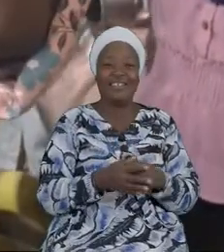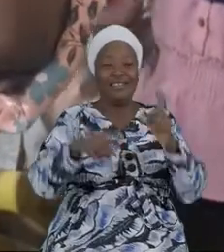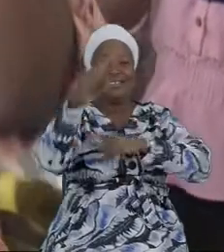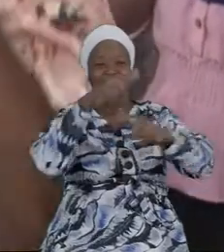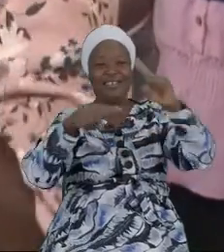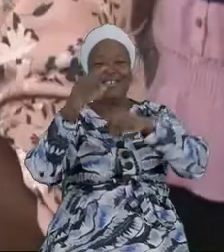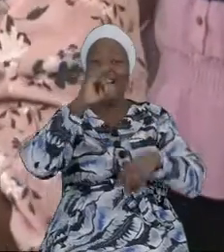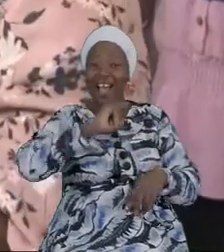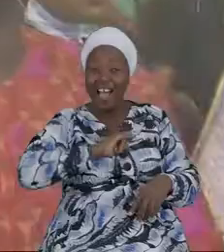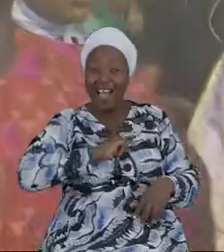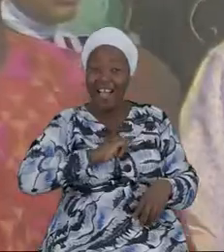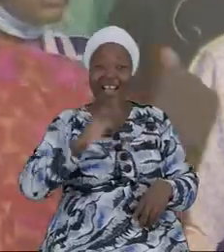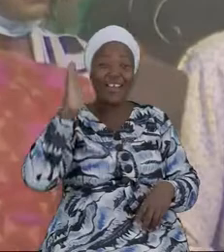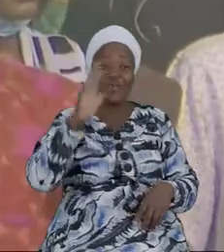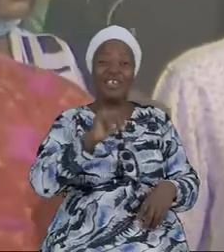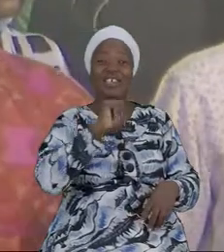I will not lack.